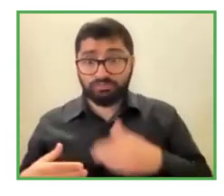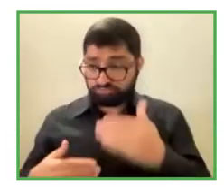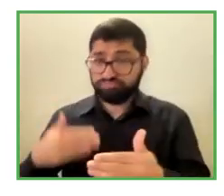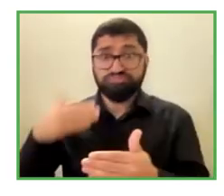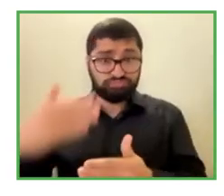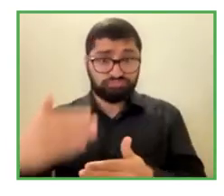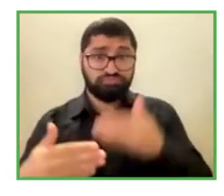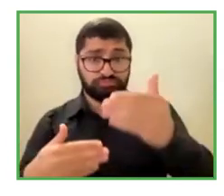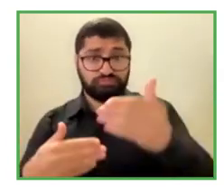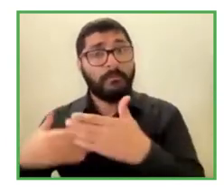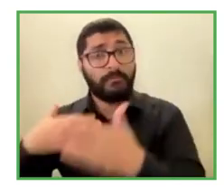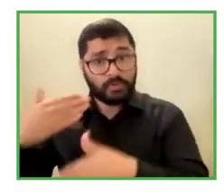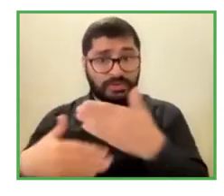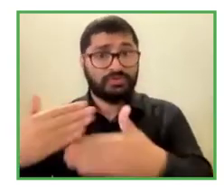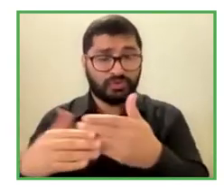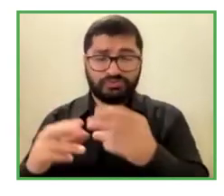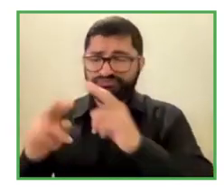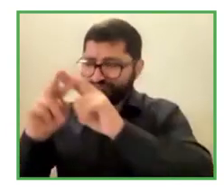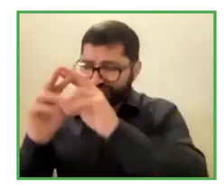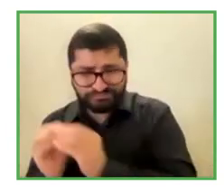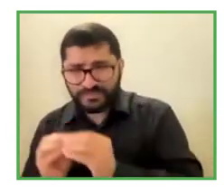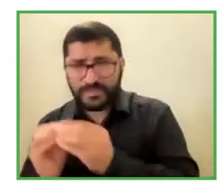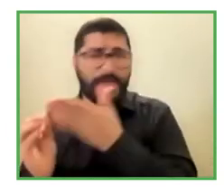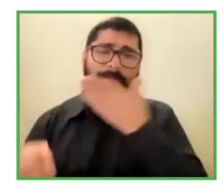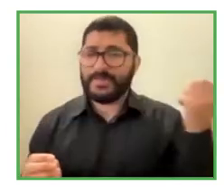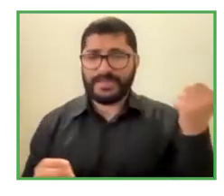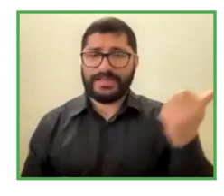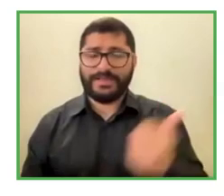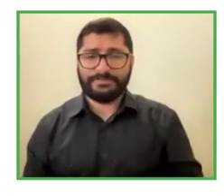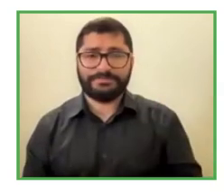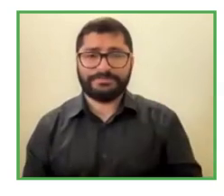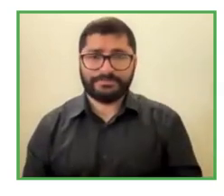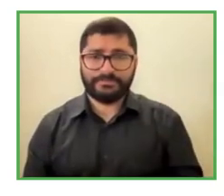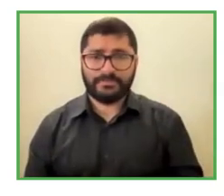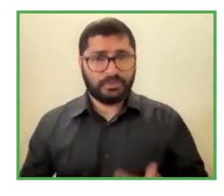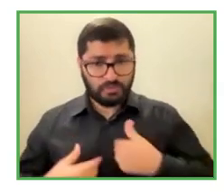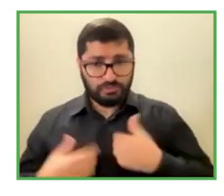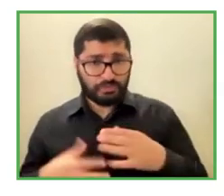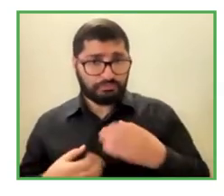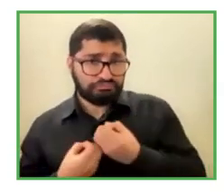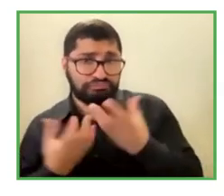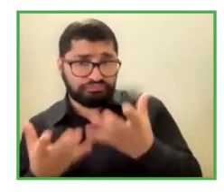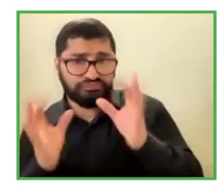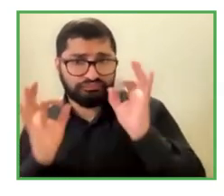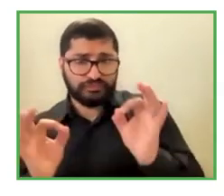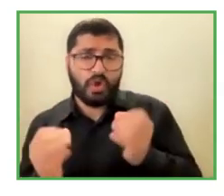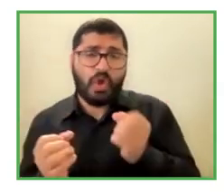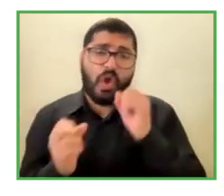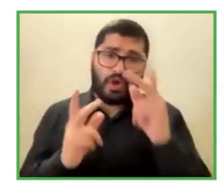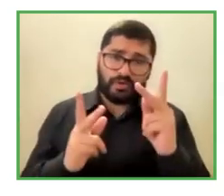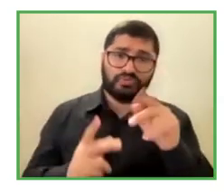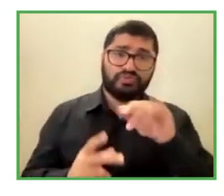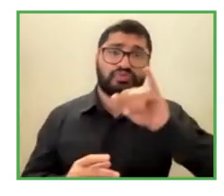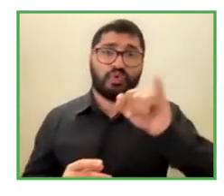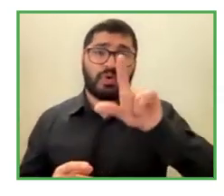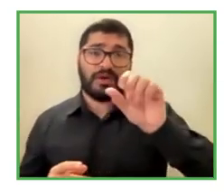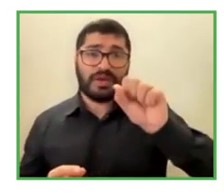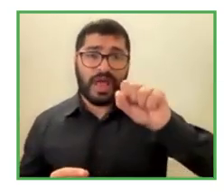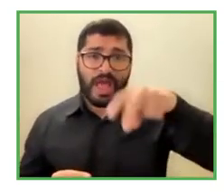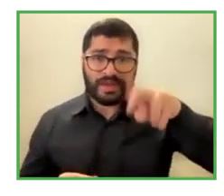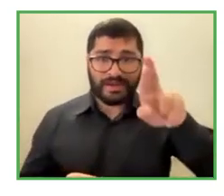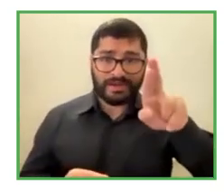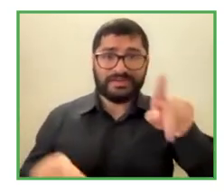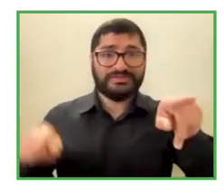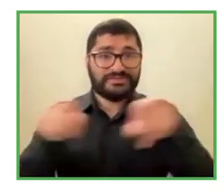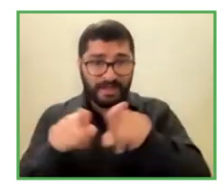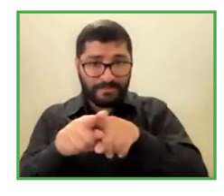so. As you mentioned, well, Julian, based on this time differences, we